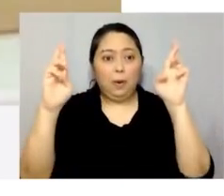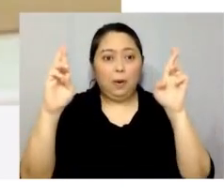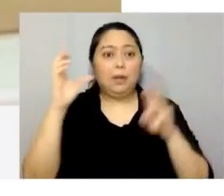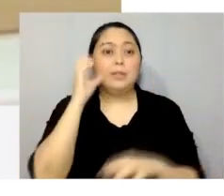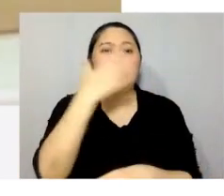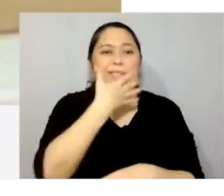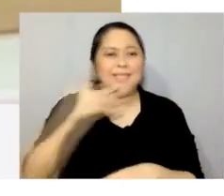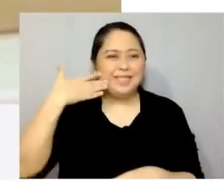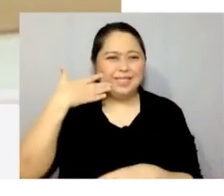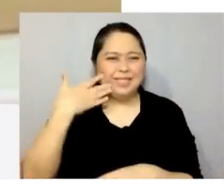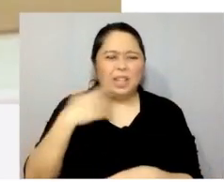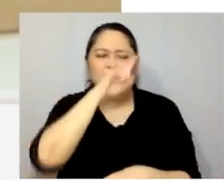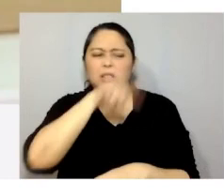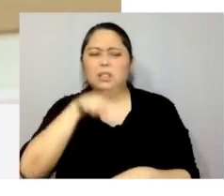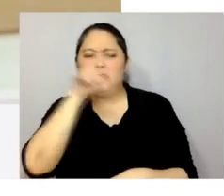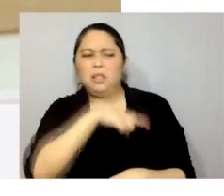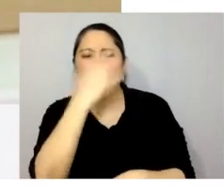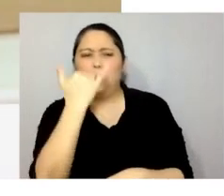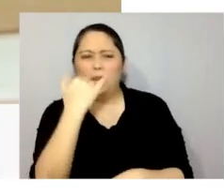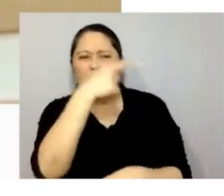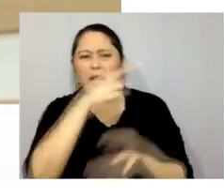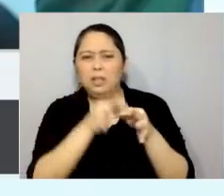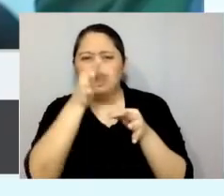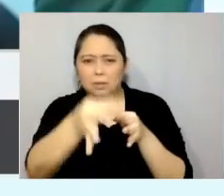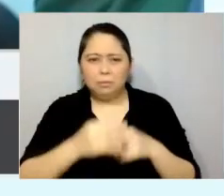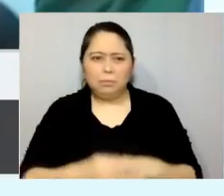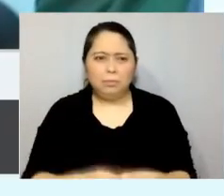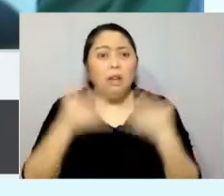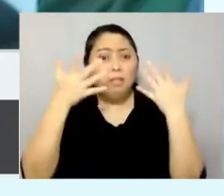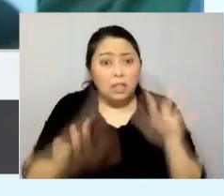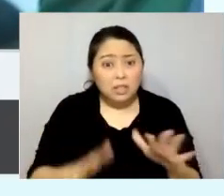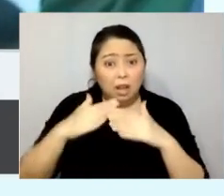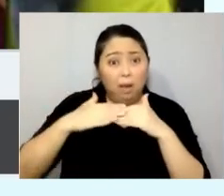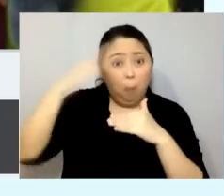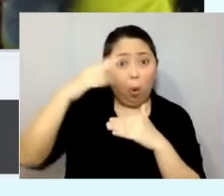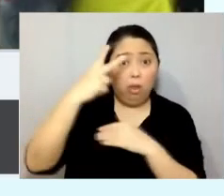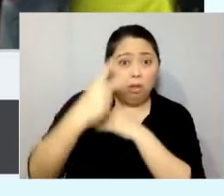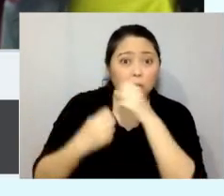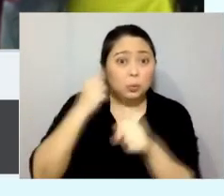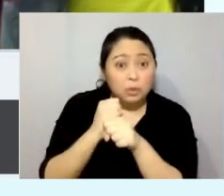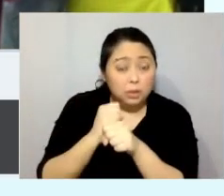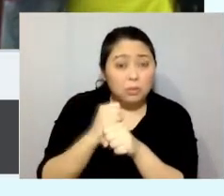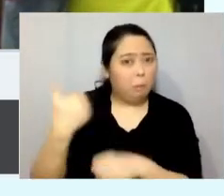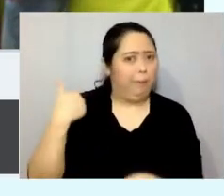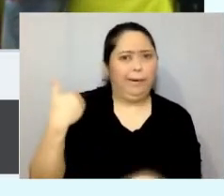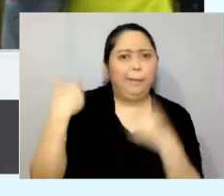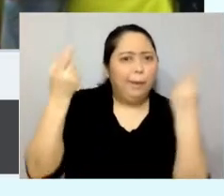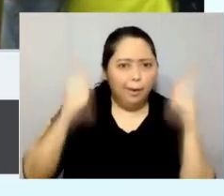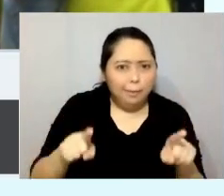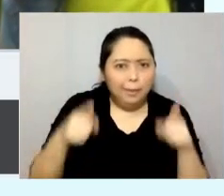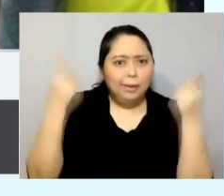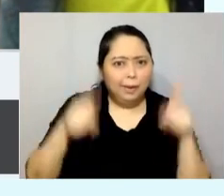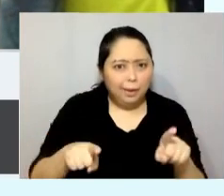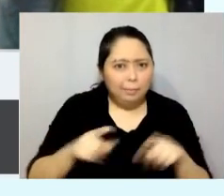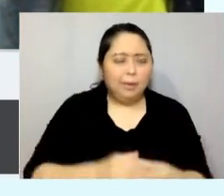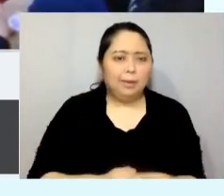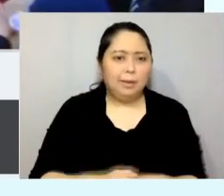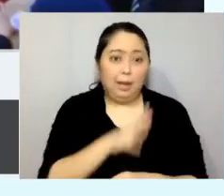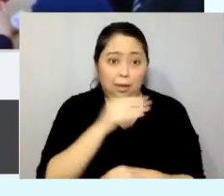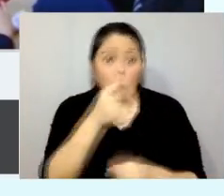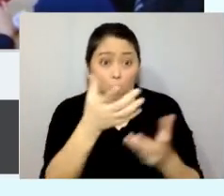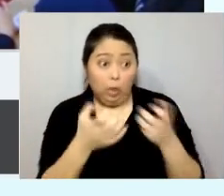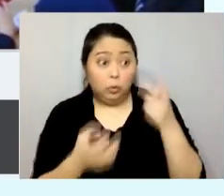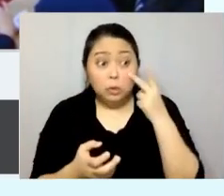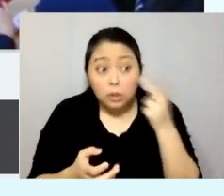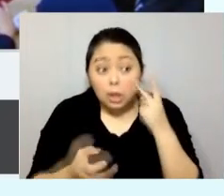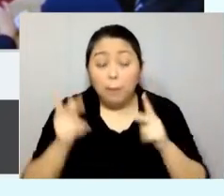the proposal to extend the transition period. More than 2 years na, ano pang nangyari? Nothing happened. And you talk about performance,